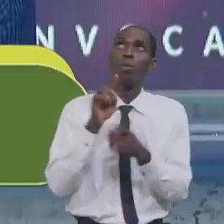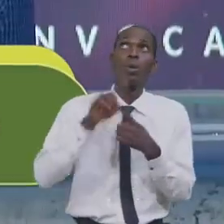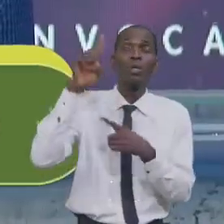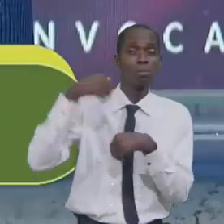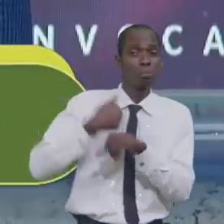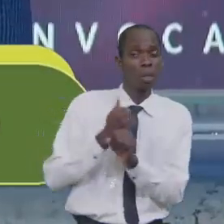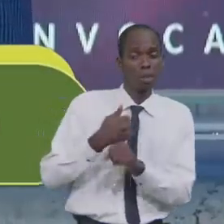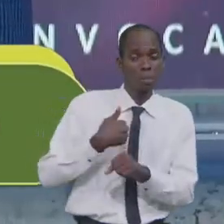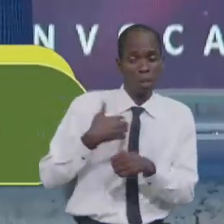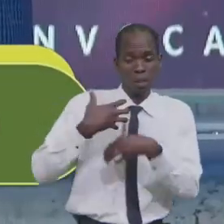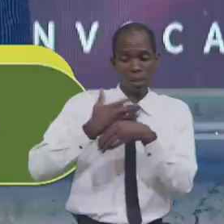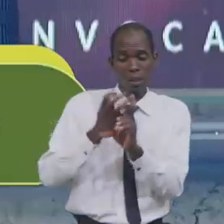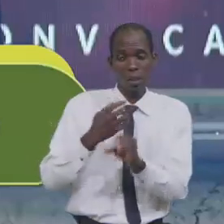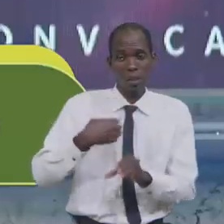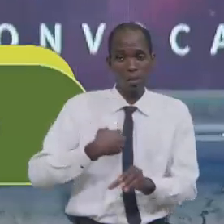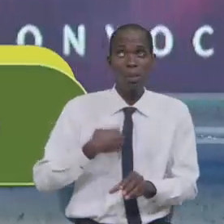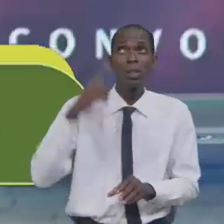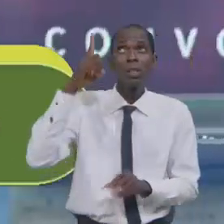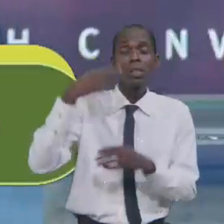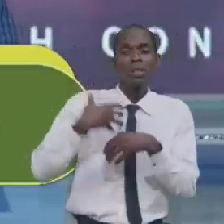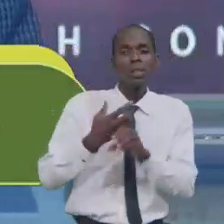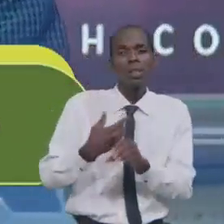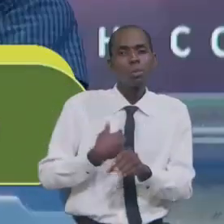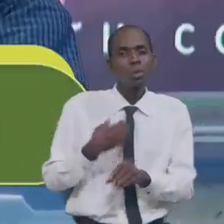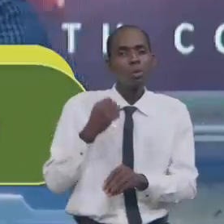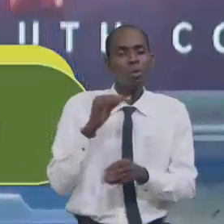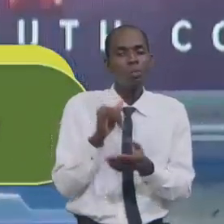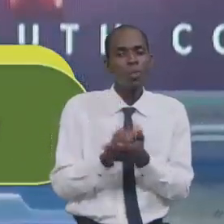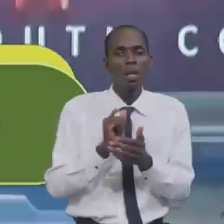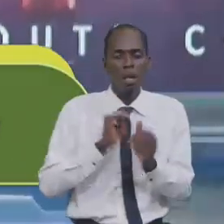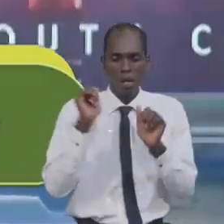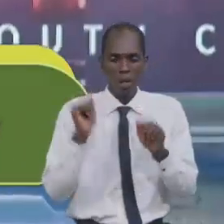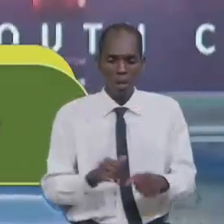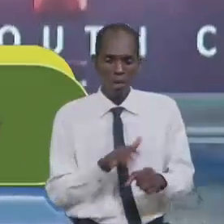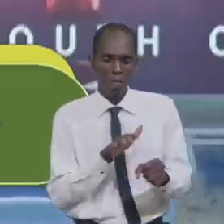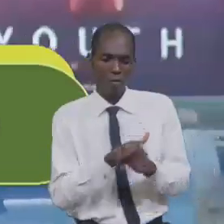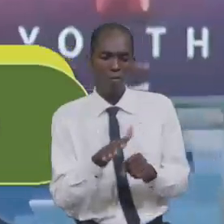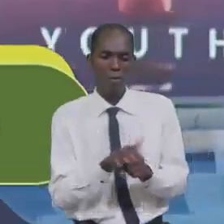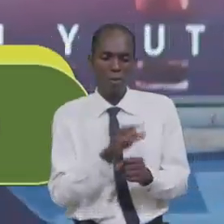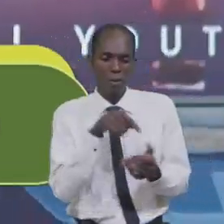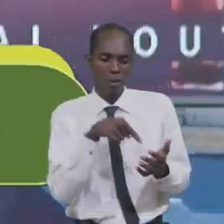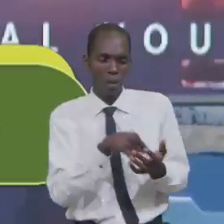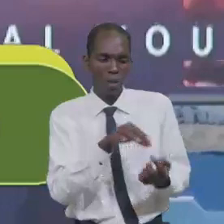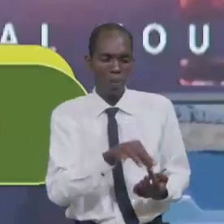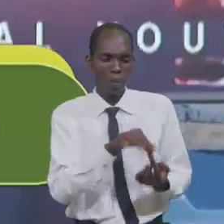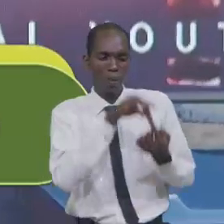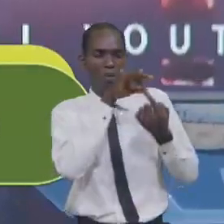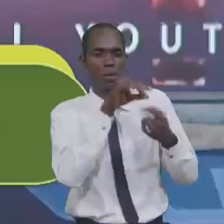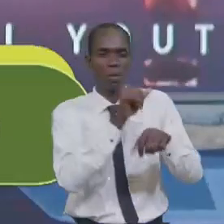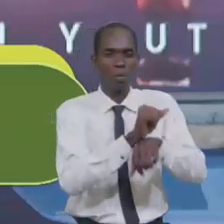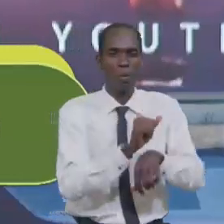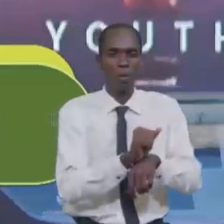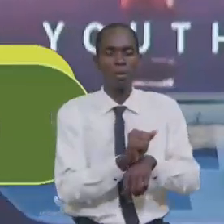he created me so that I will fulfill a particular mandate. And then